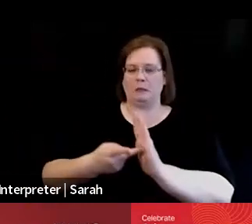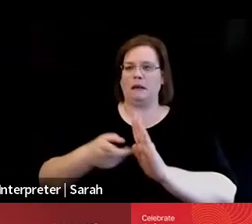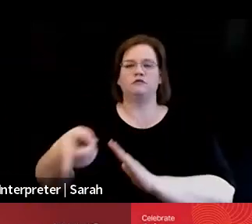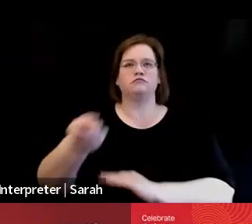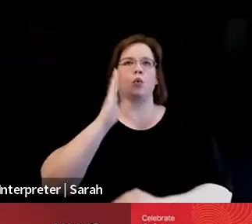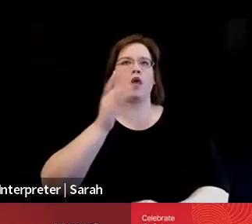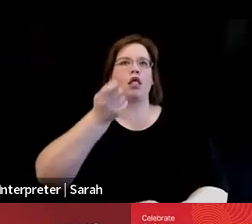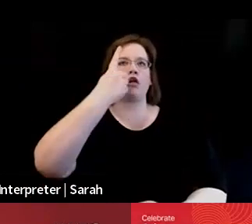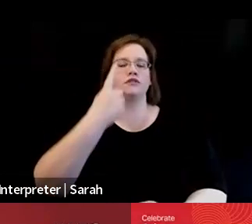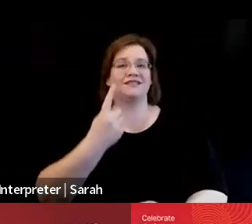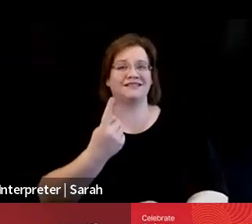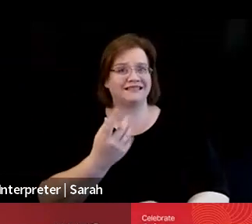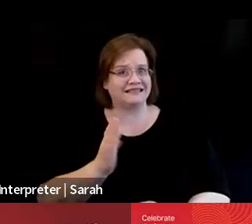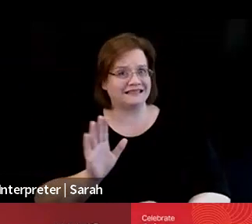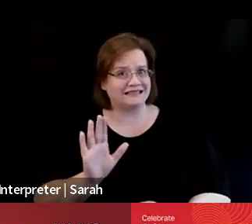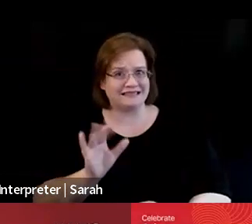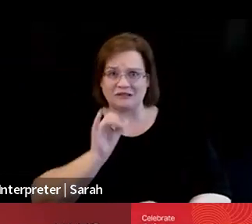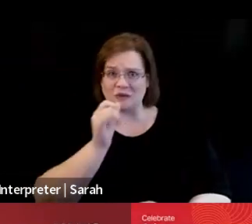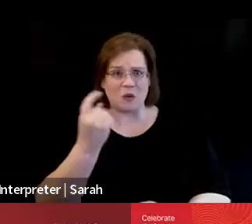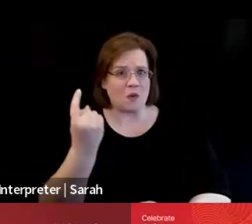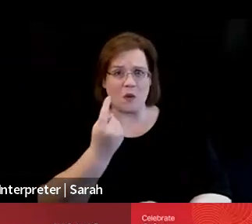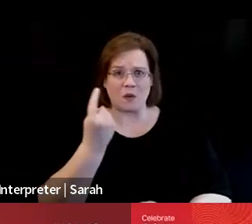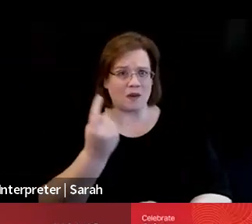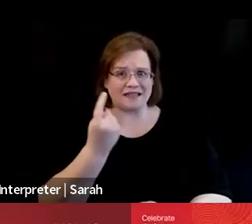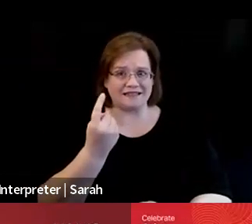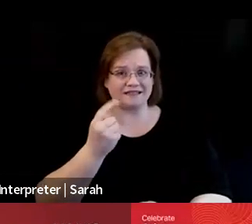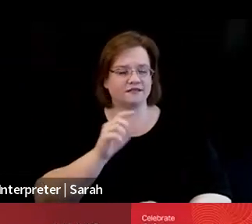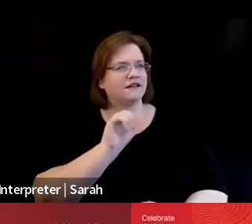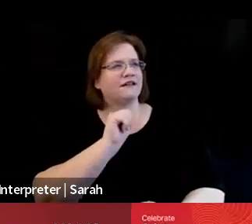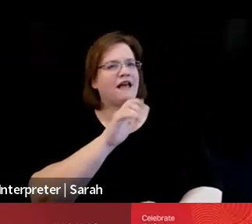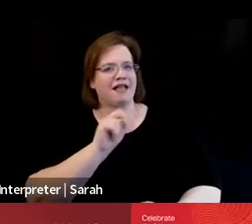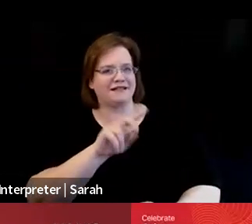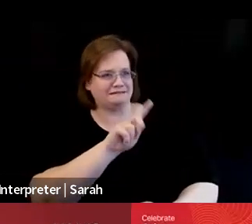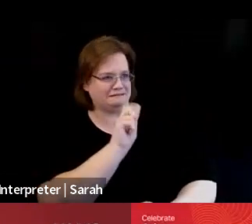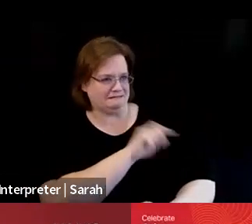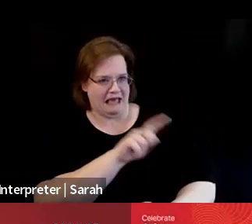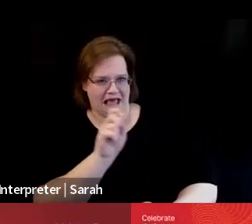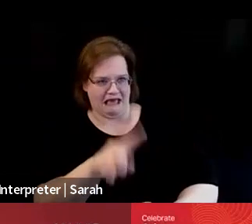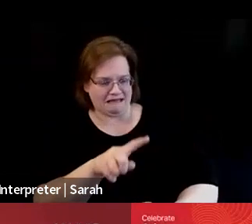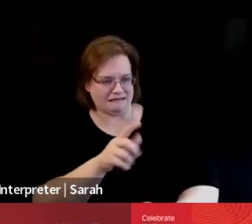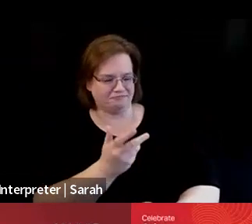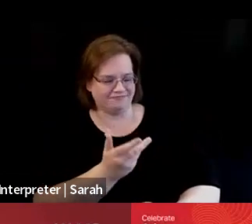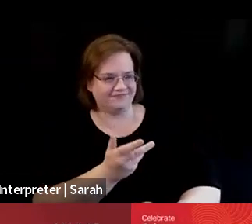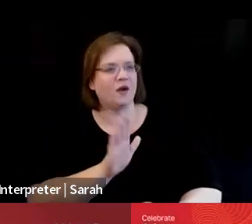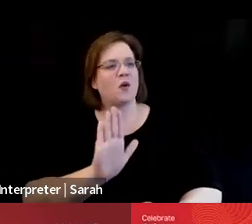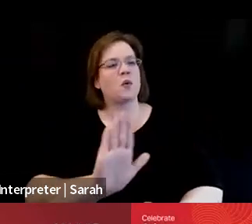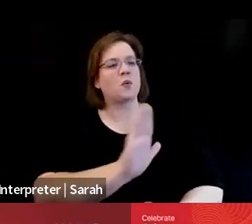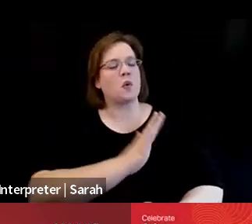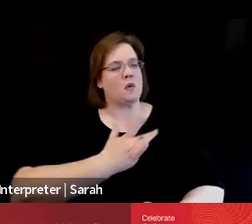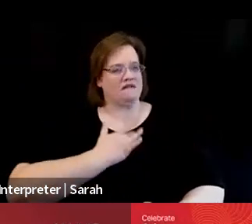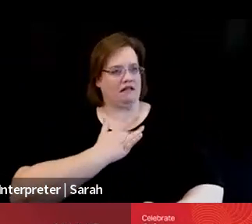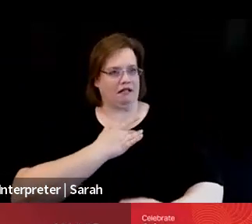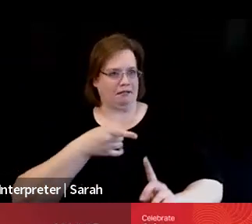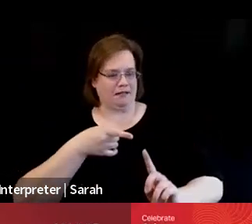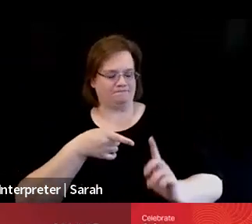Well, not really necessarily, but. Can I ask both of you kind of a question? What are your thoughts about this?